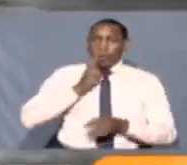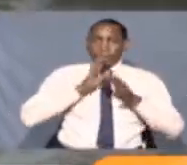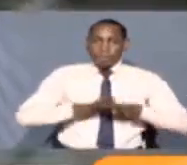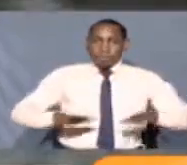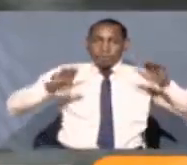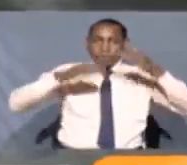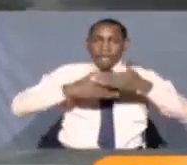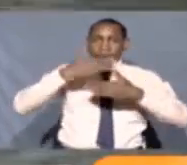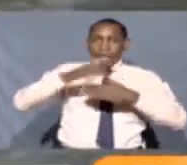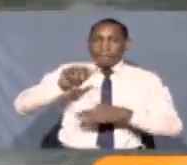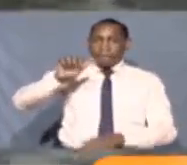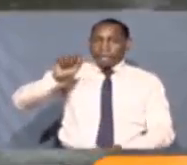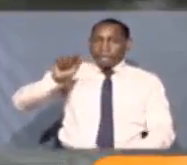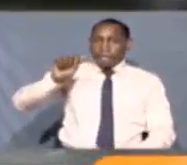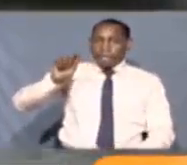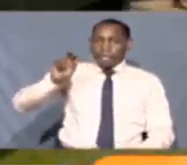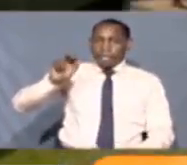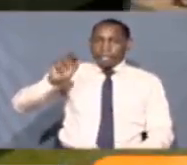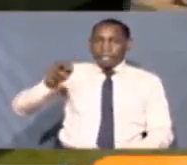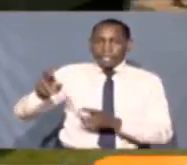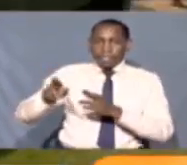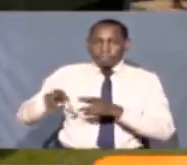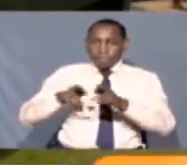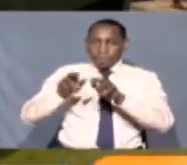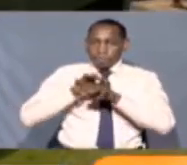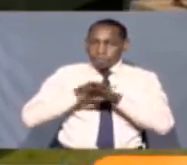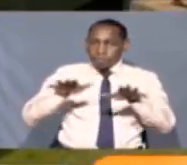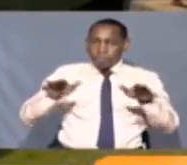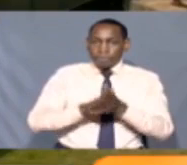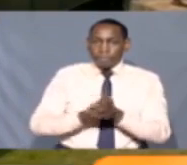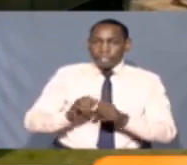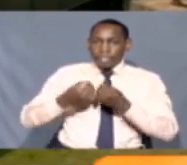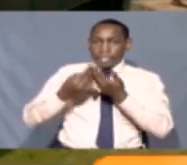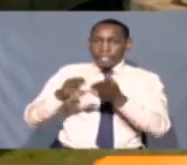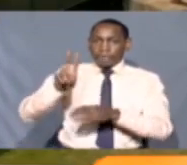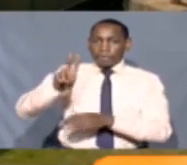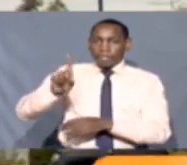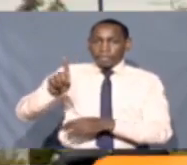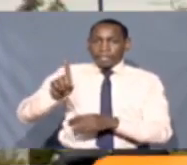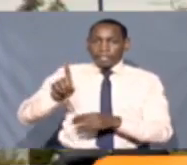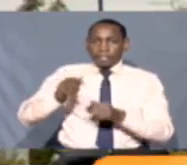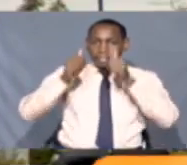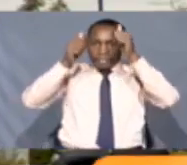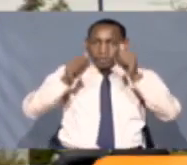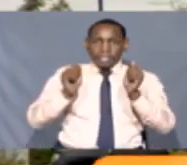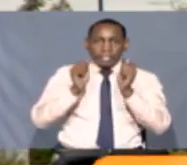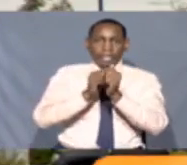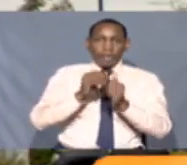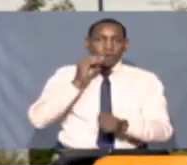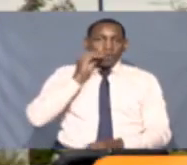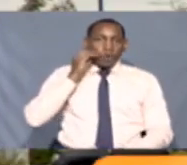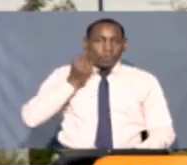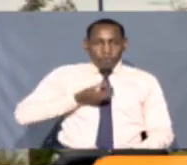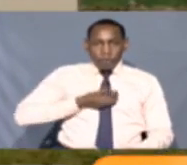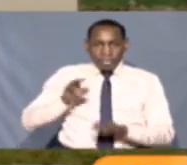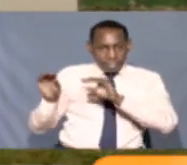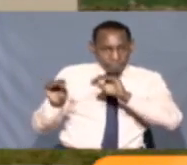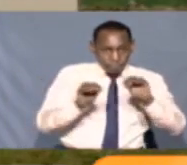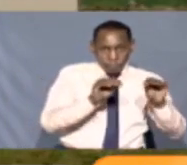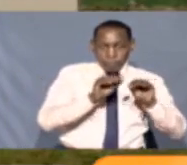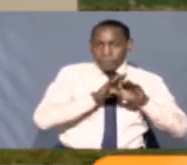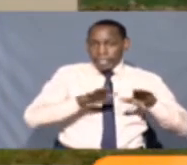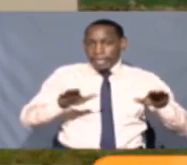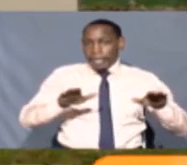the stony Athi River burst its banks. WARMA gave a 21-day notice to 10 homeowners at Green Park Estate to vacate the